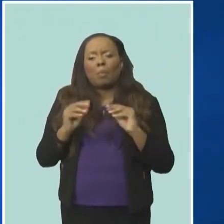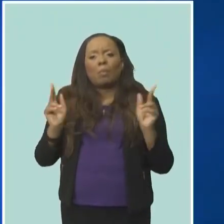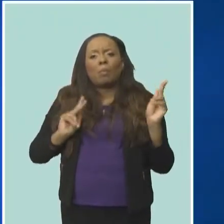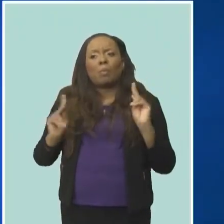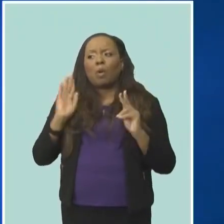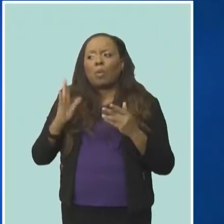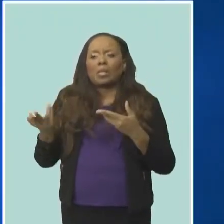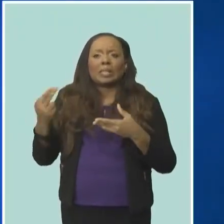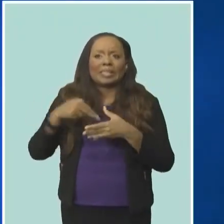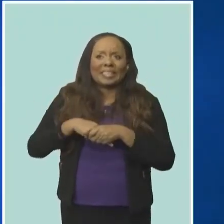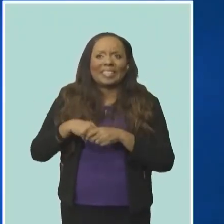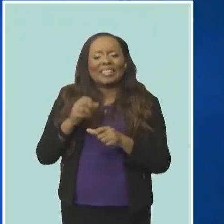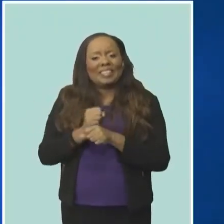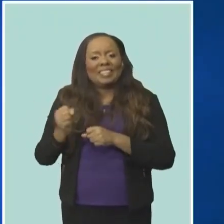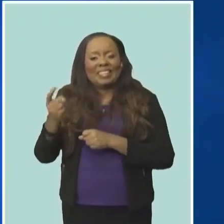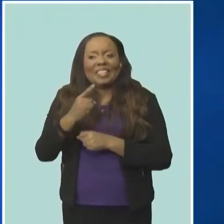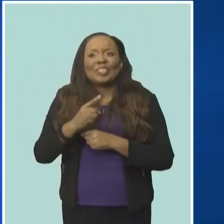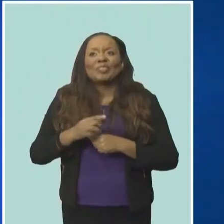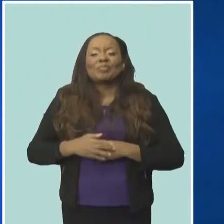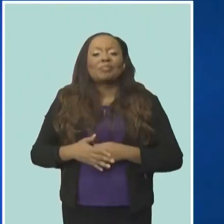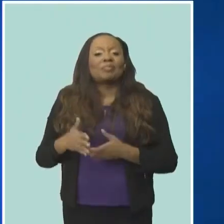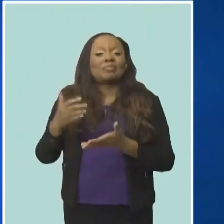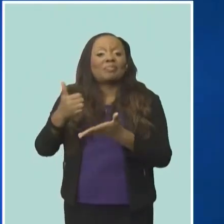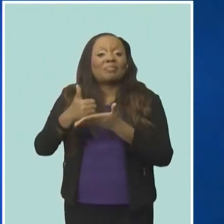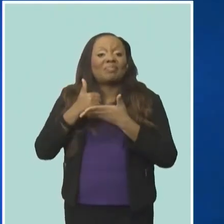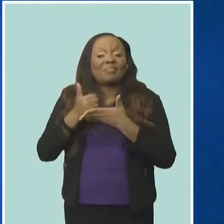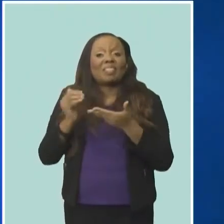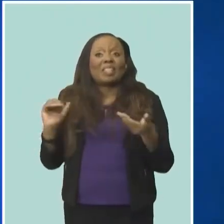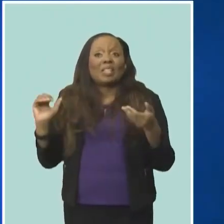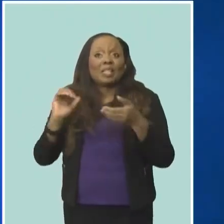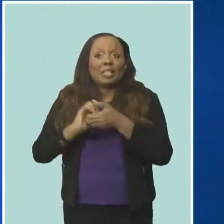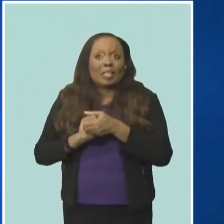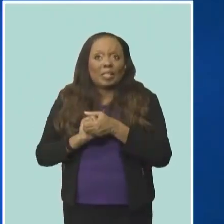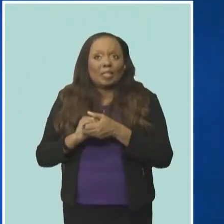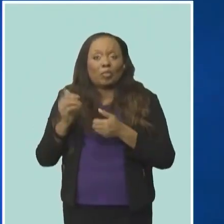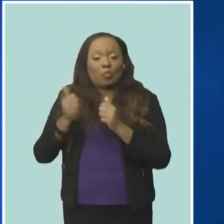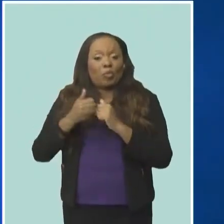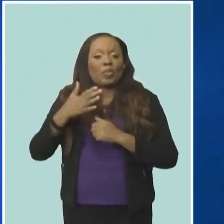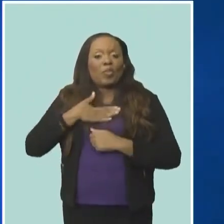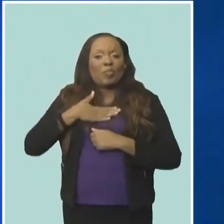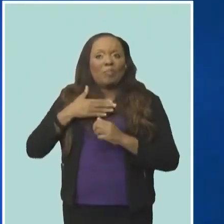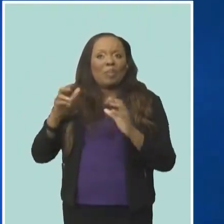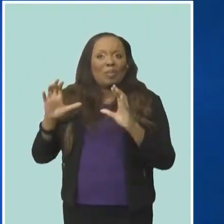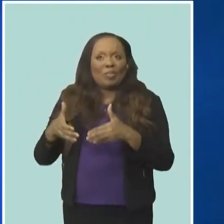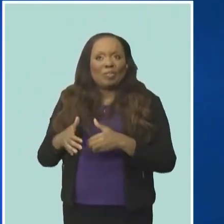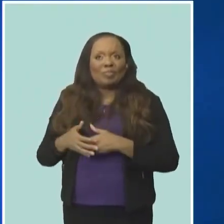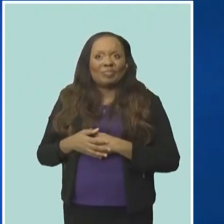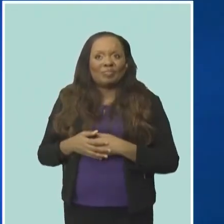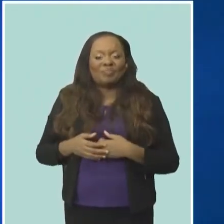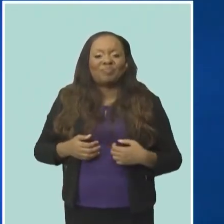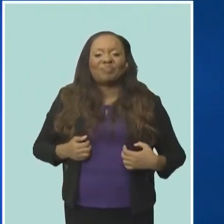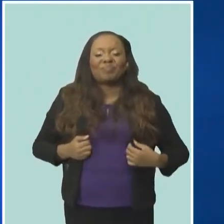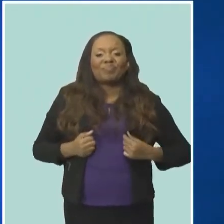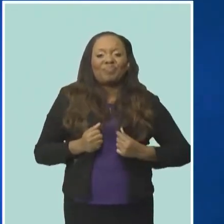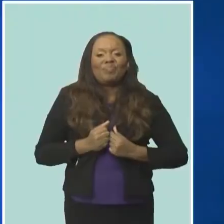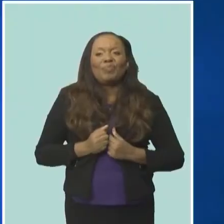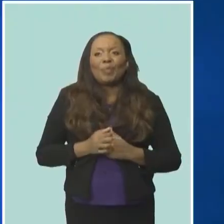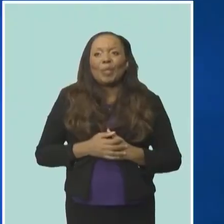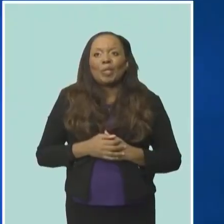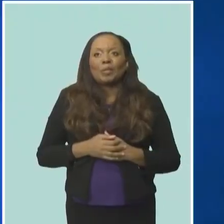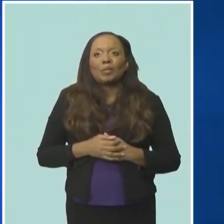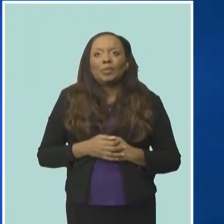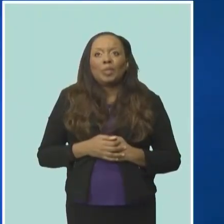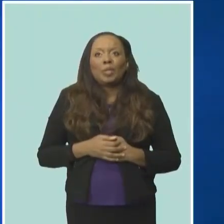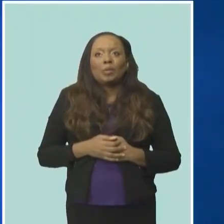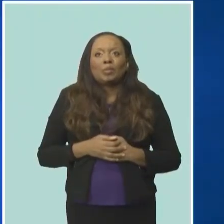board next year again to help partner again with Fishers of Men Charity. This year, and I'm so great that my